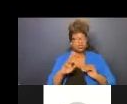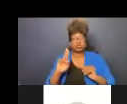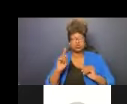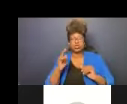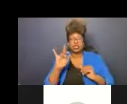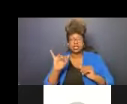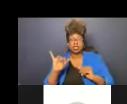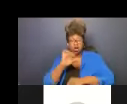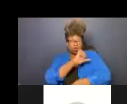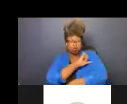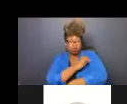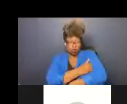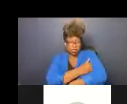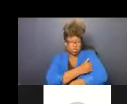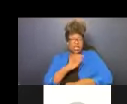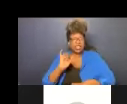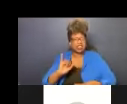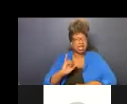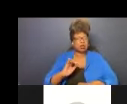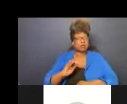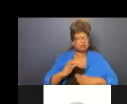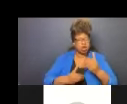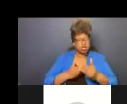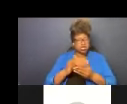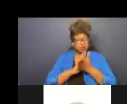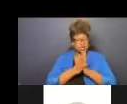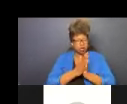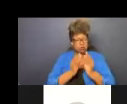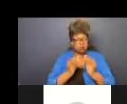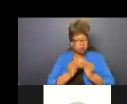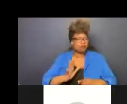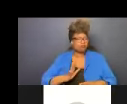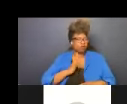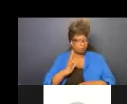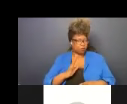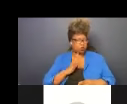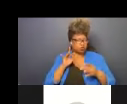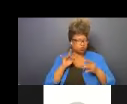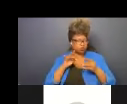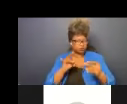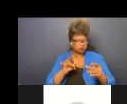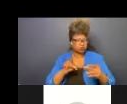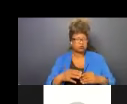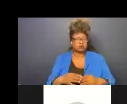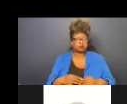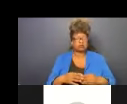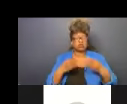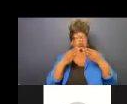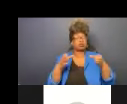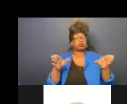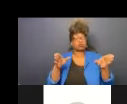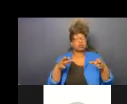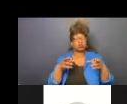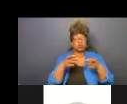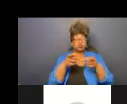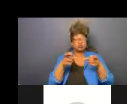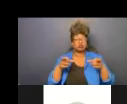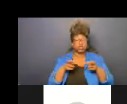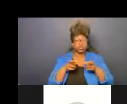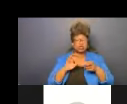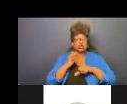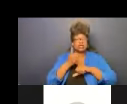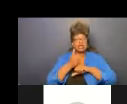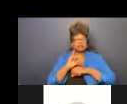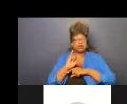a formalized process. And on a higher level, on a broader level, the regional scale, creating an infrastructure